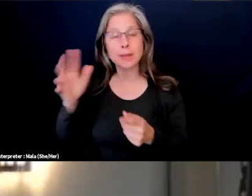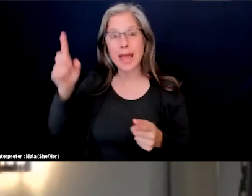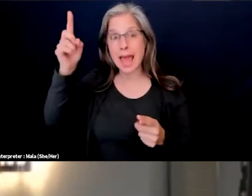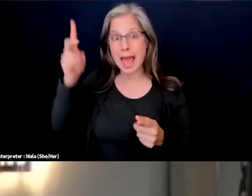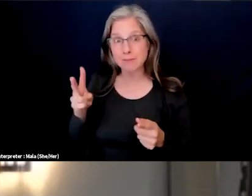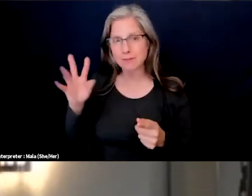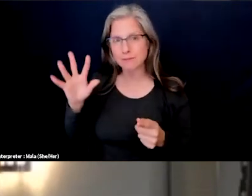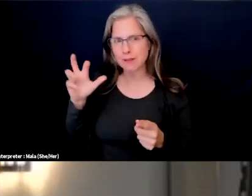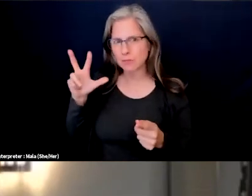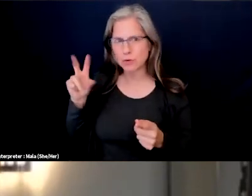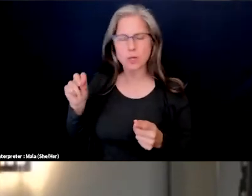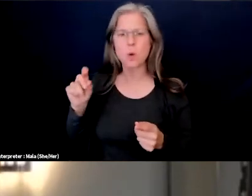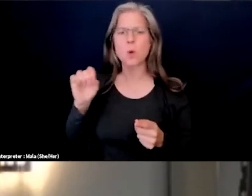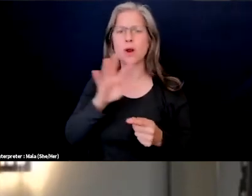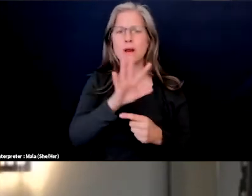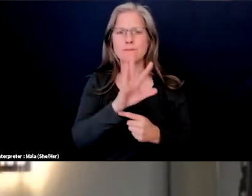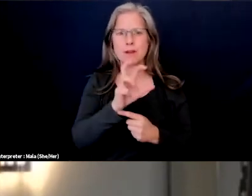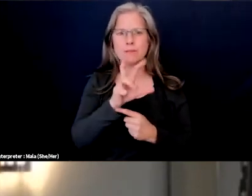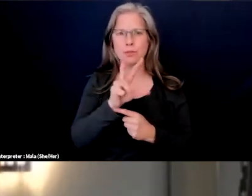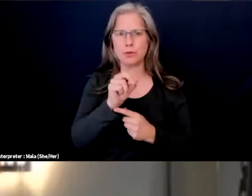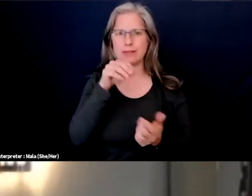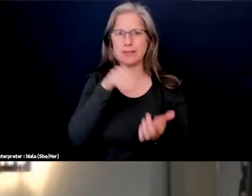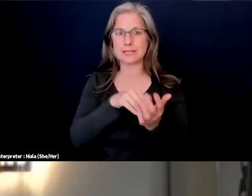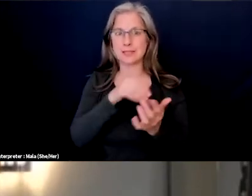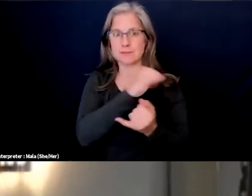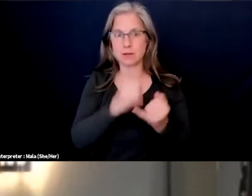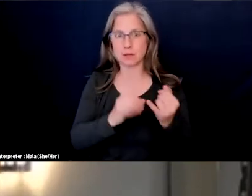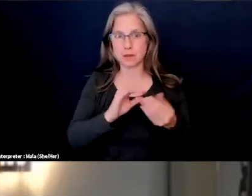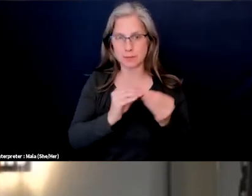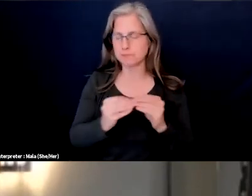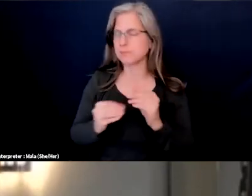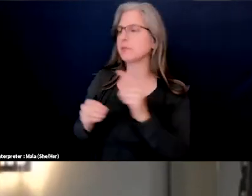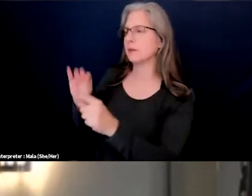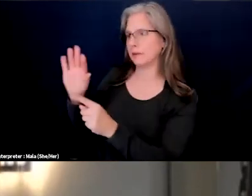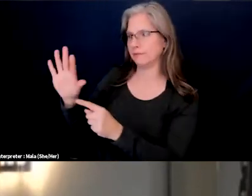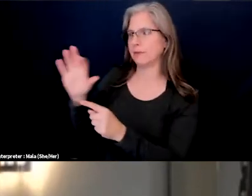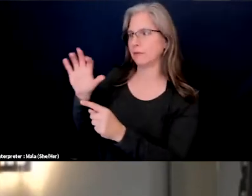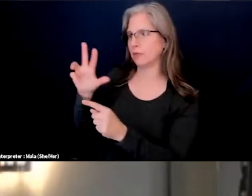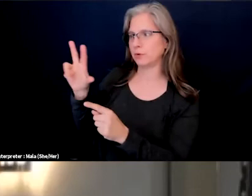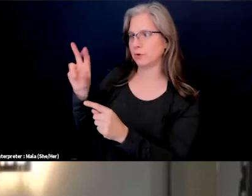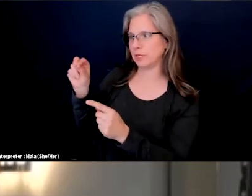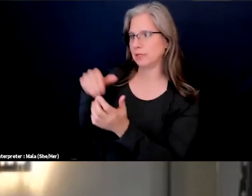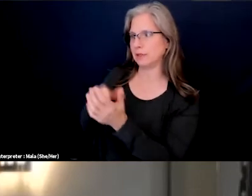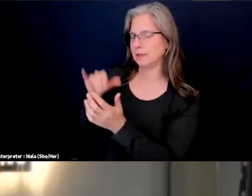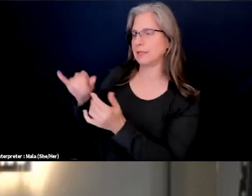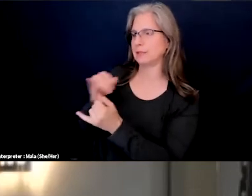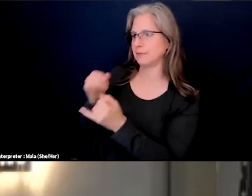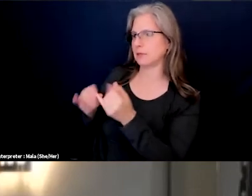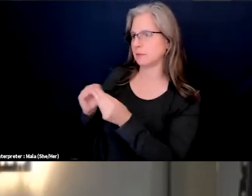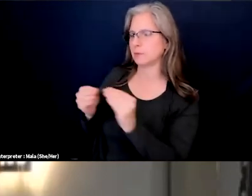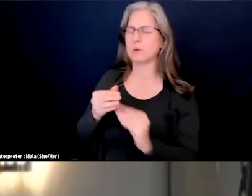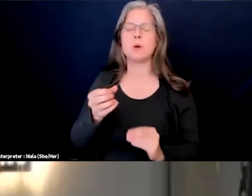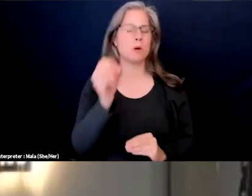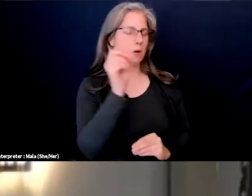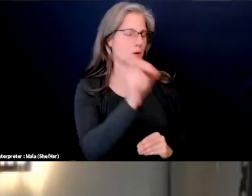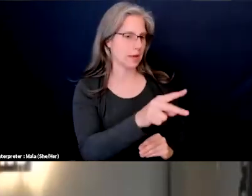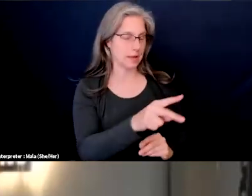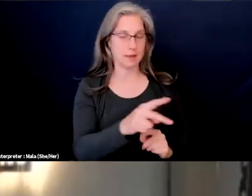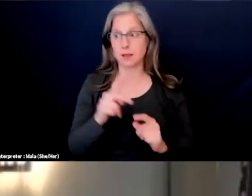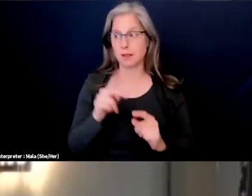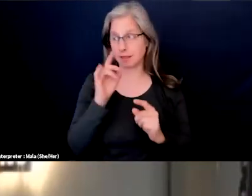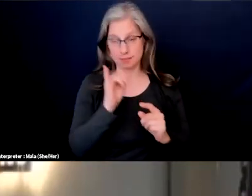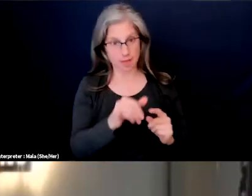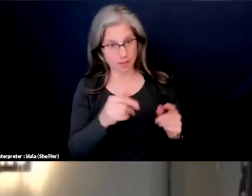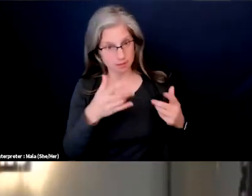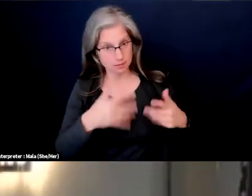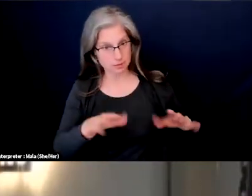530, or is the 530 the final number? 530 is the final number. Okay. And that has been